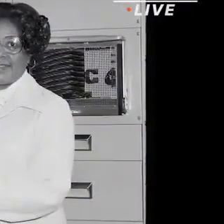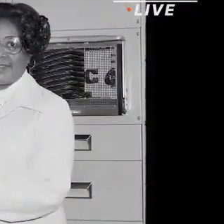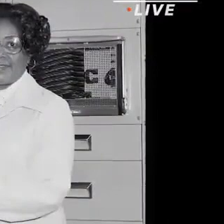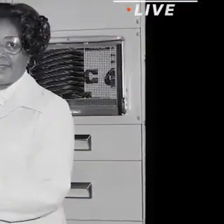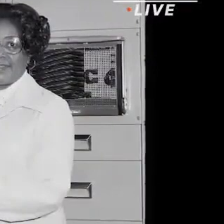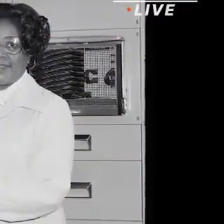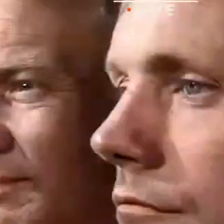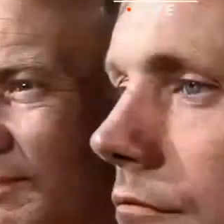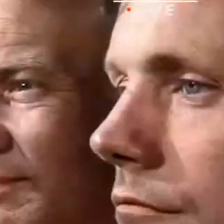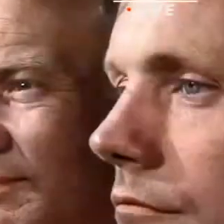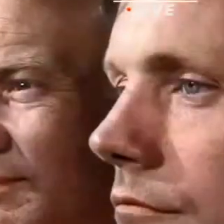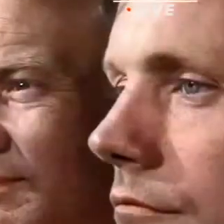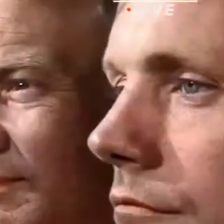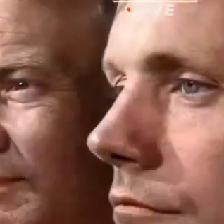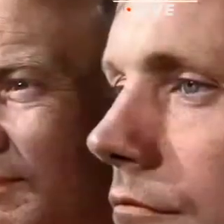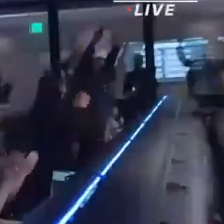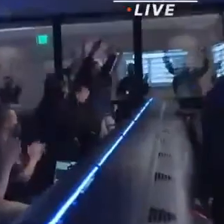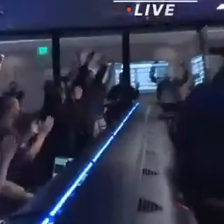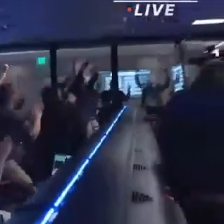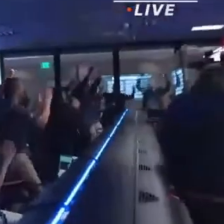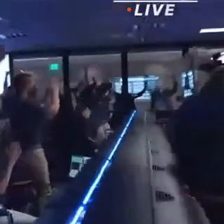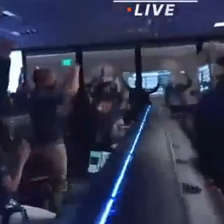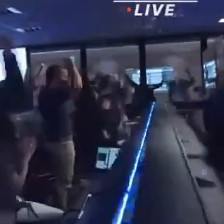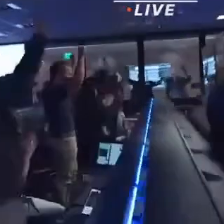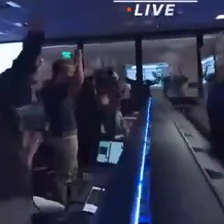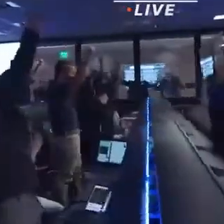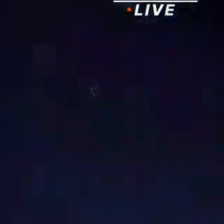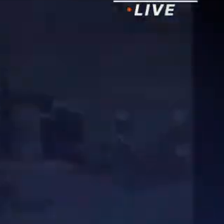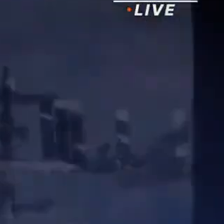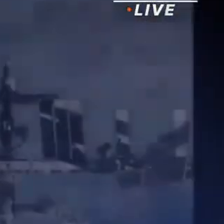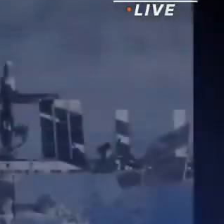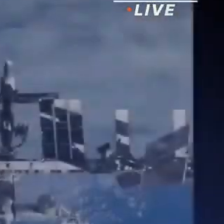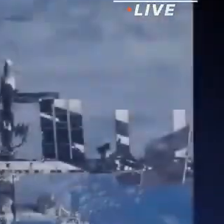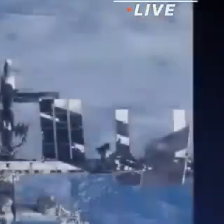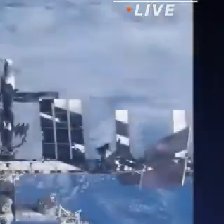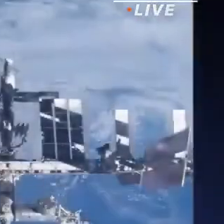barriers, once viewed as impossible, with science fiction.